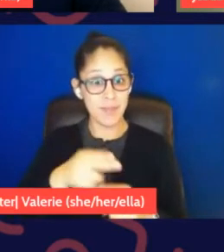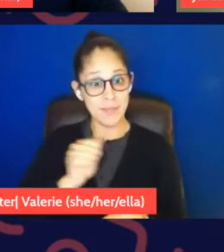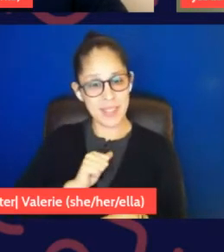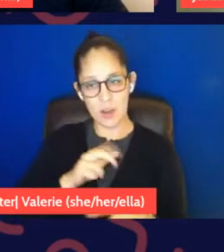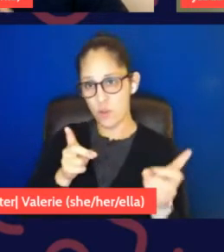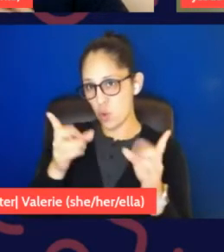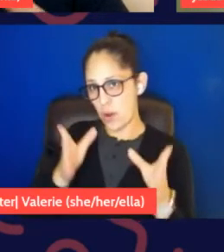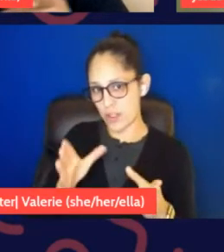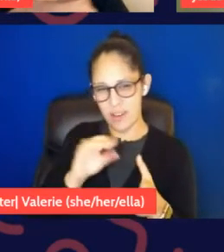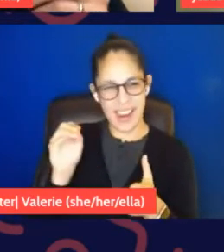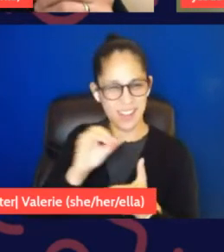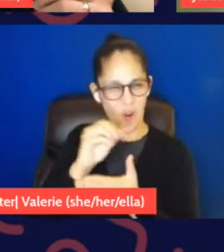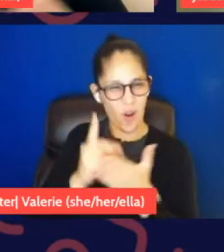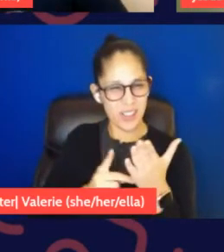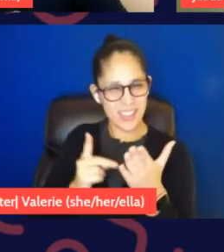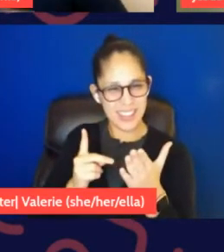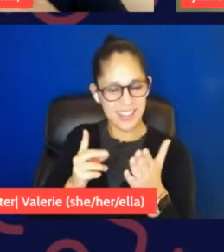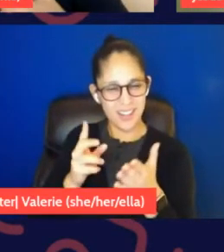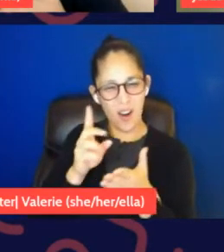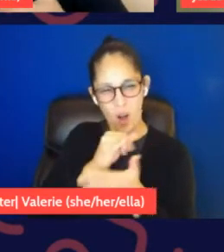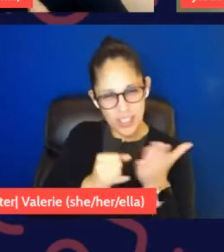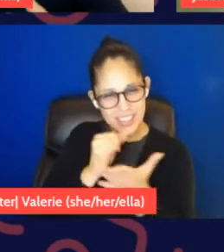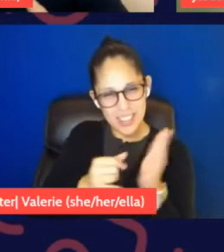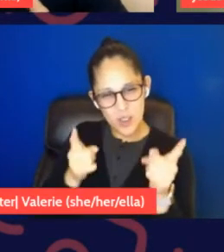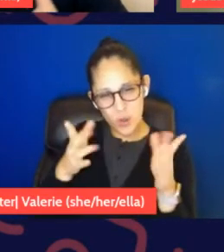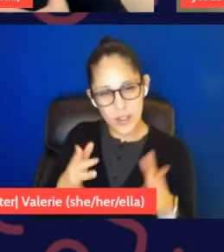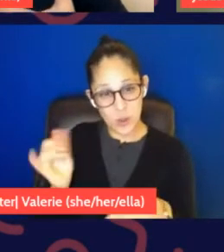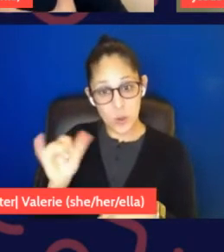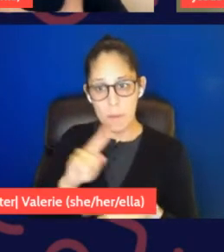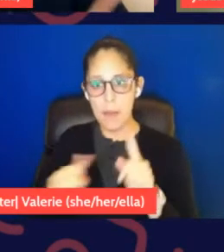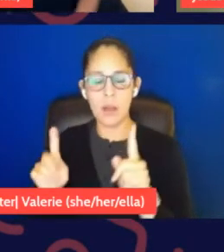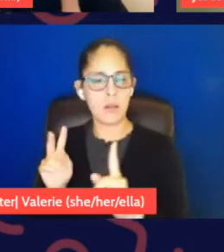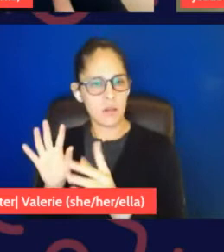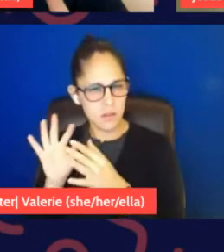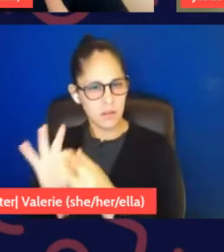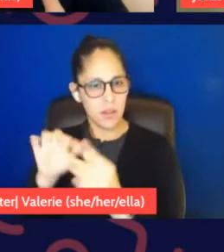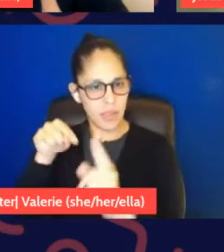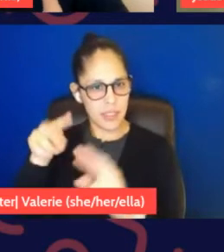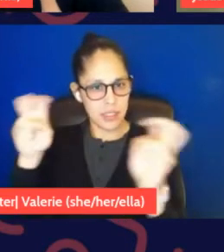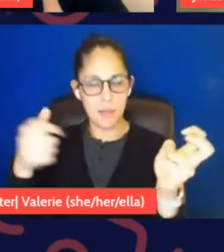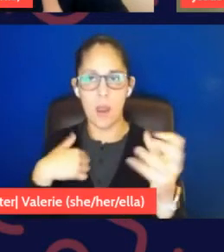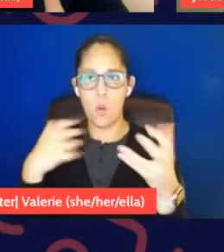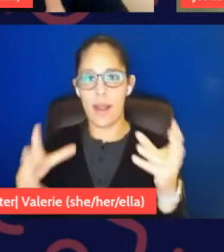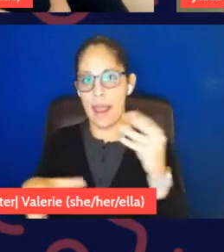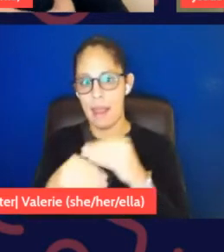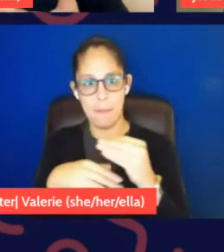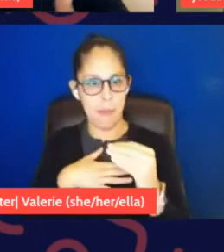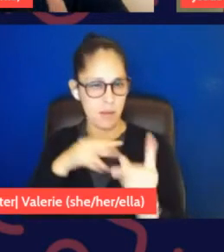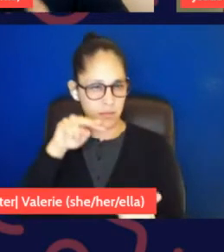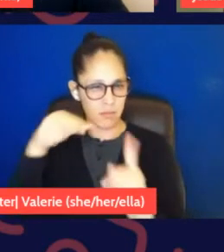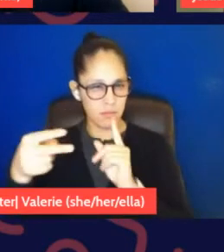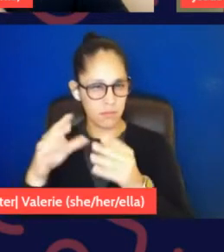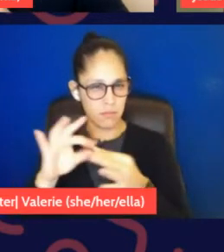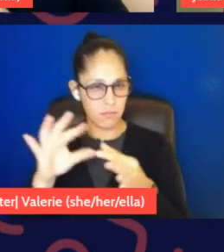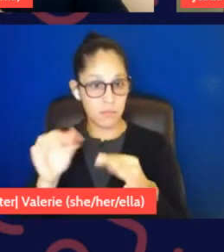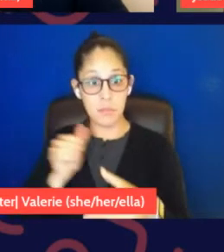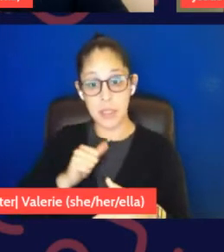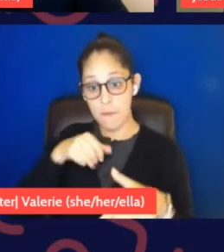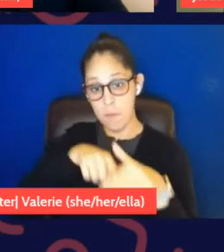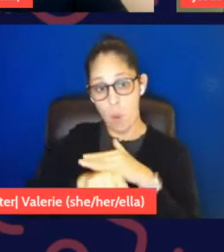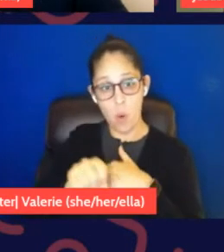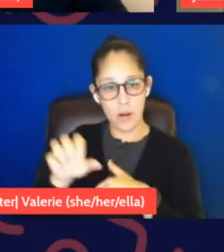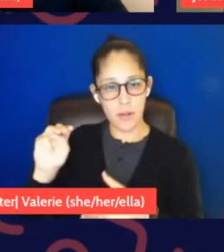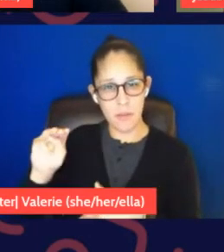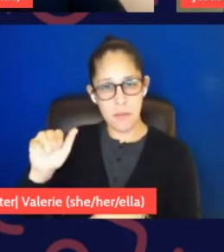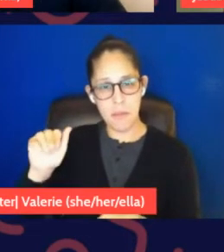artistic director, but relevant to this theme, I'll add, I was born in Miami, Florida